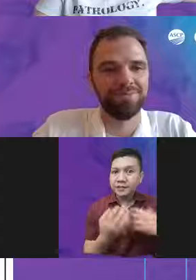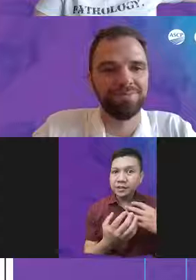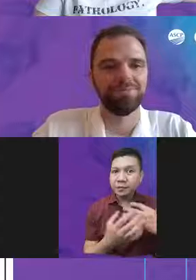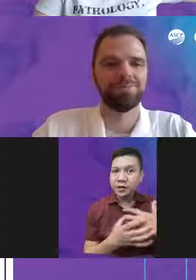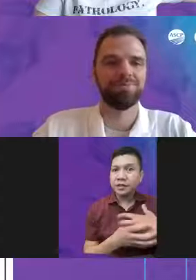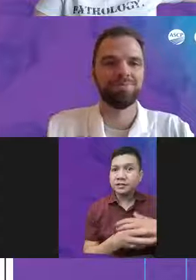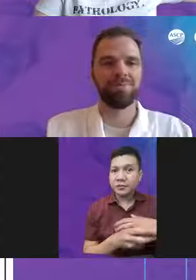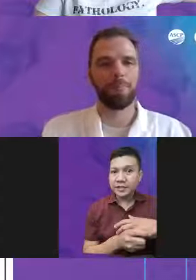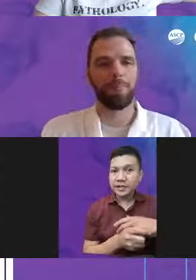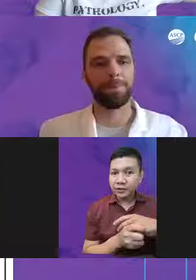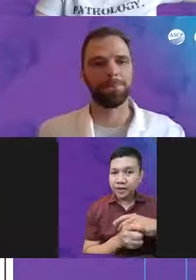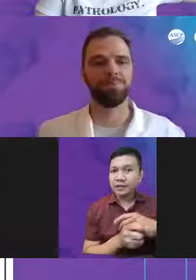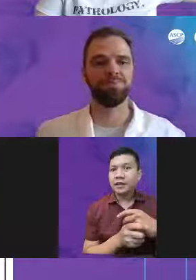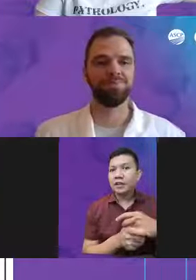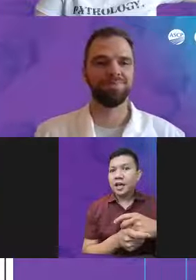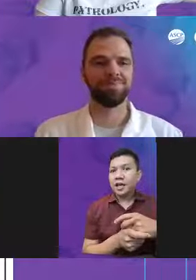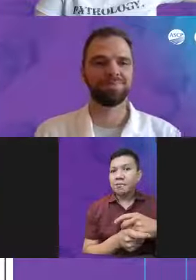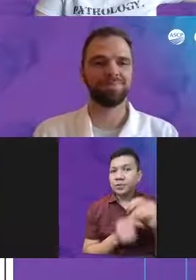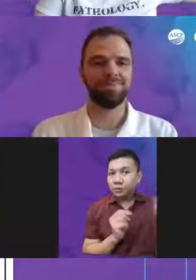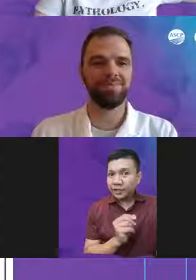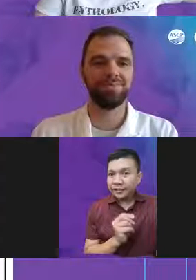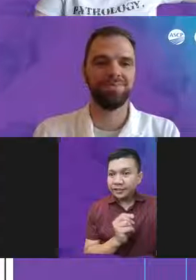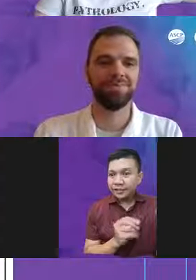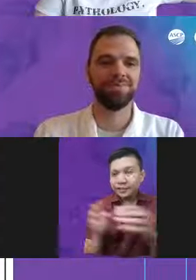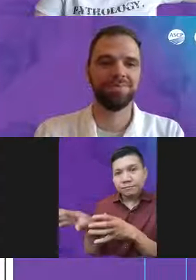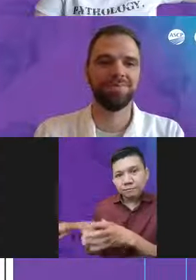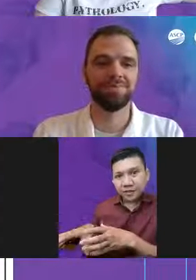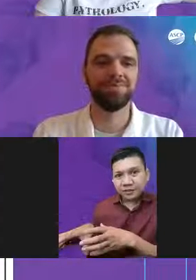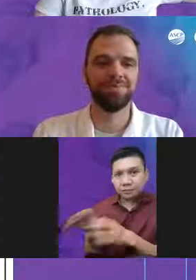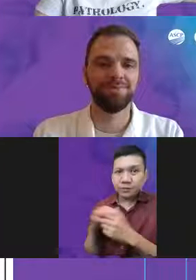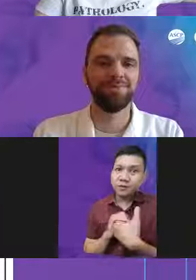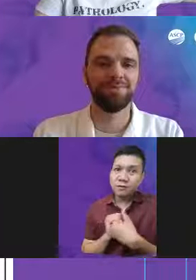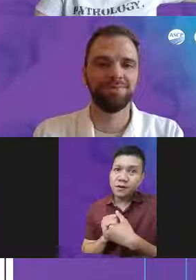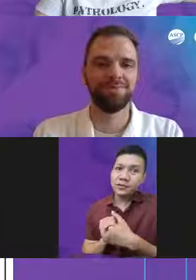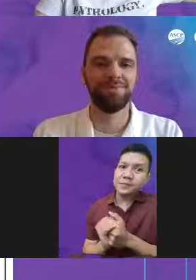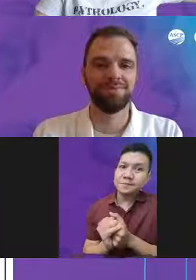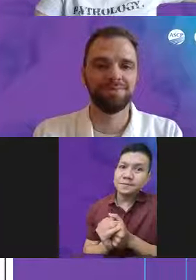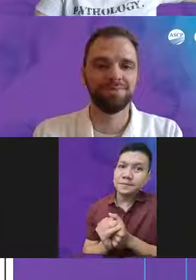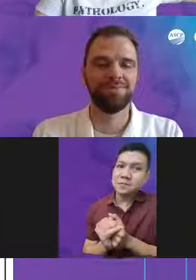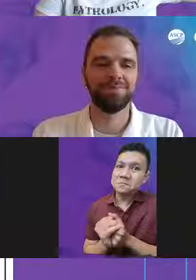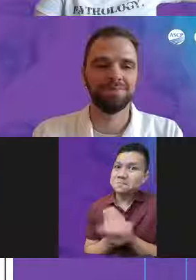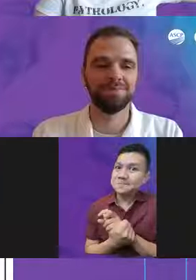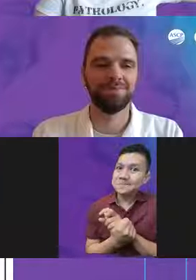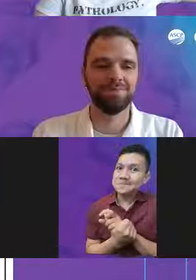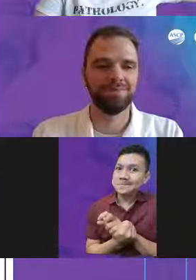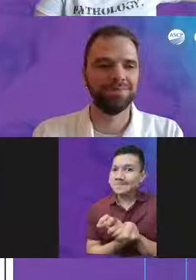Some things that you wanna take a look at. Use the indices, match it with your morphology. So,